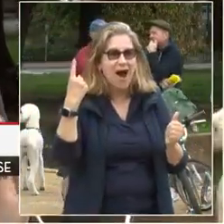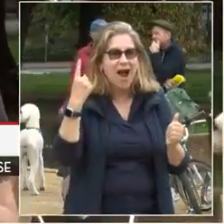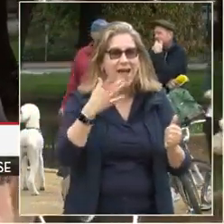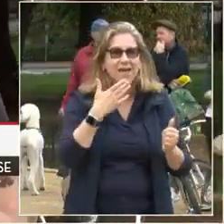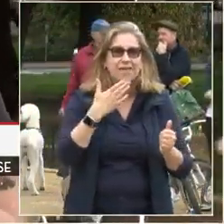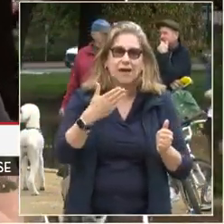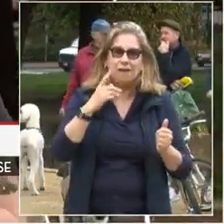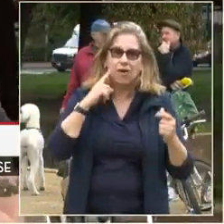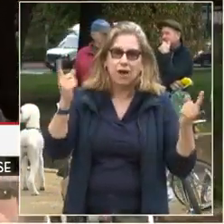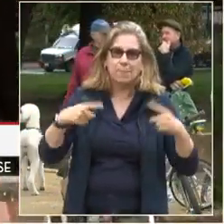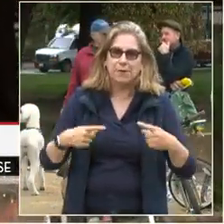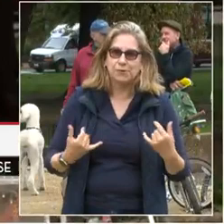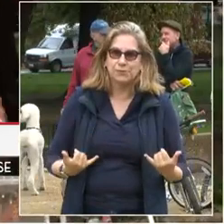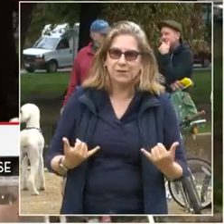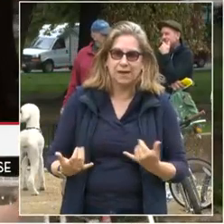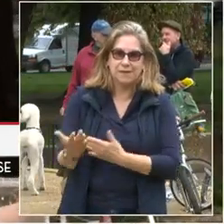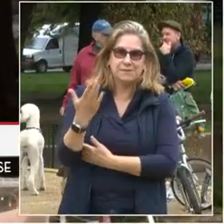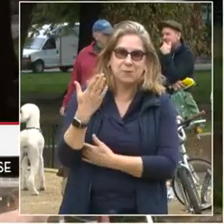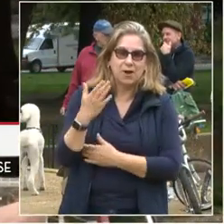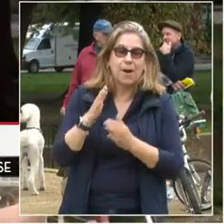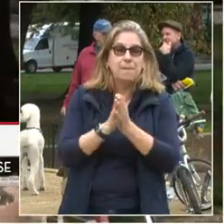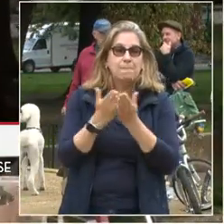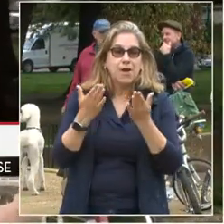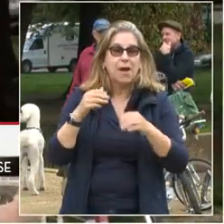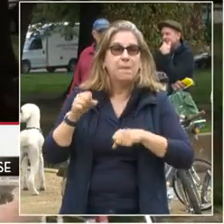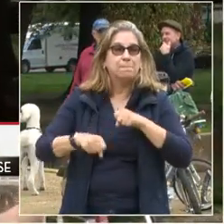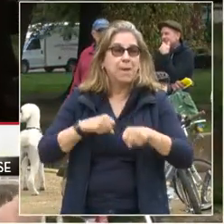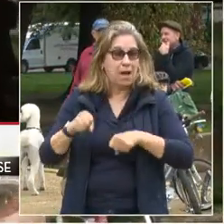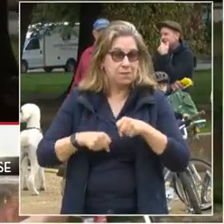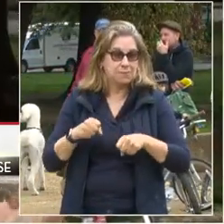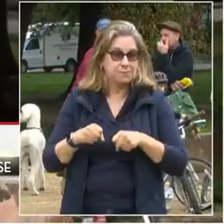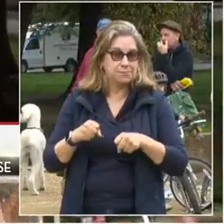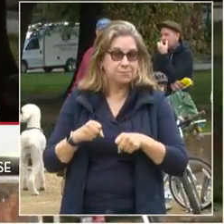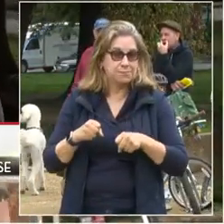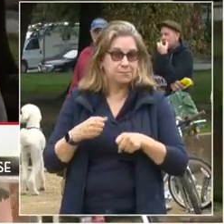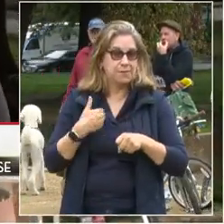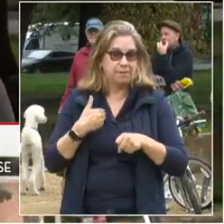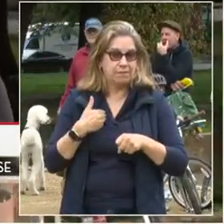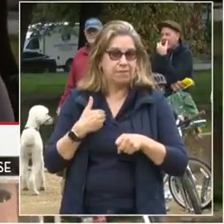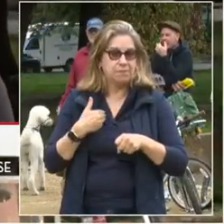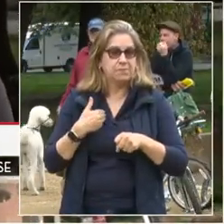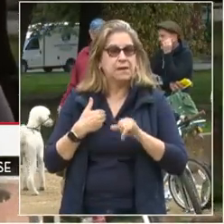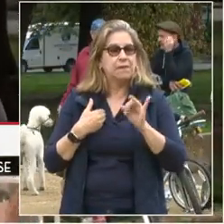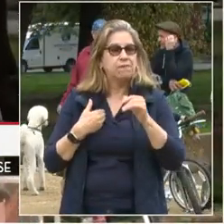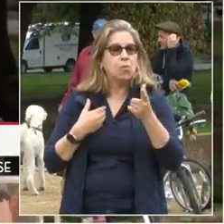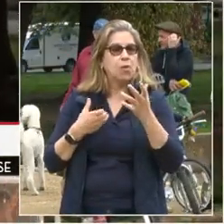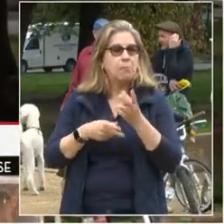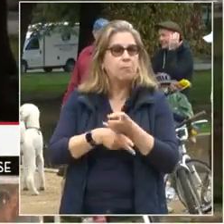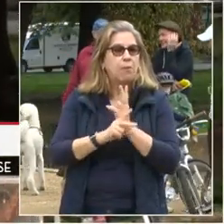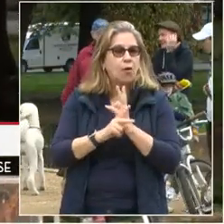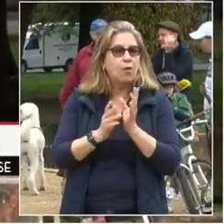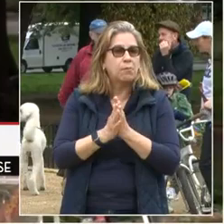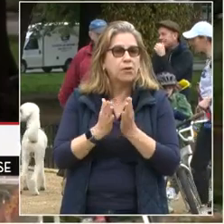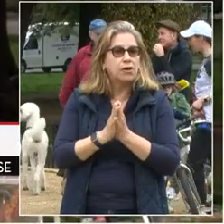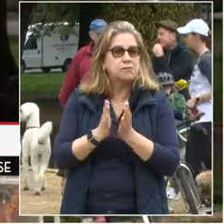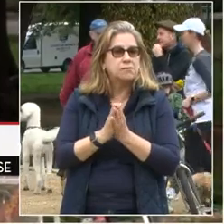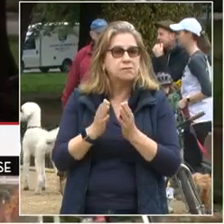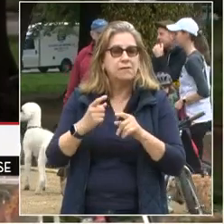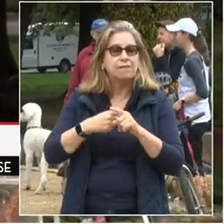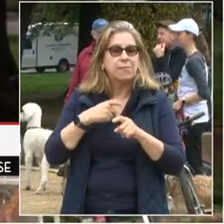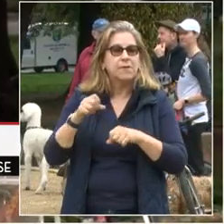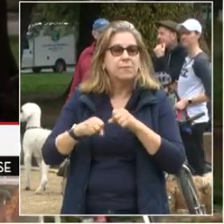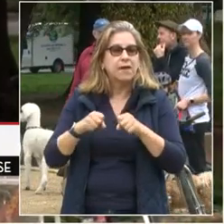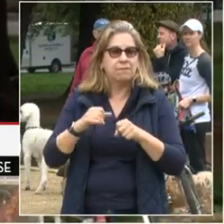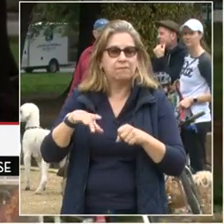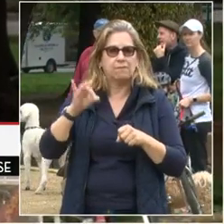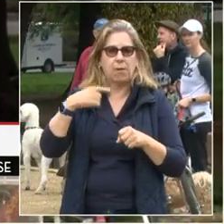to be out here with the book bike. If you want to check out a check out a book from a bike, you can do that this morning. So find us we're over in that corner.